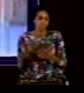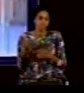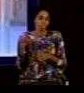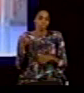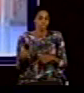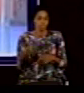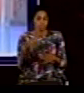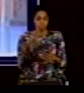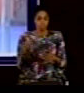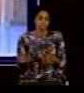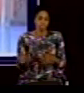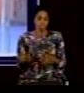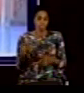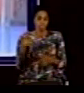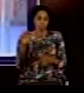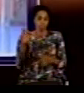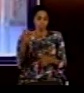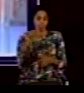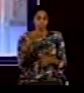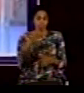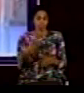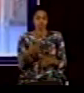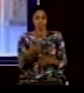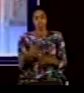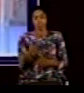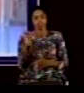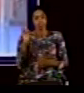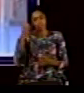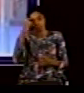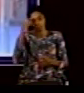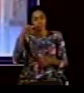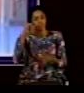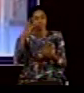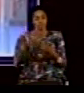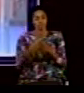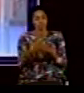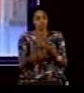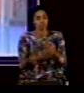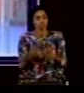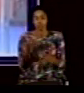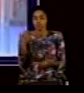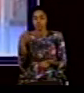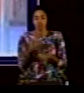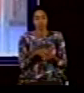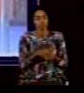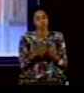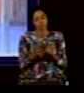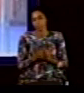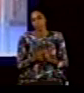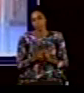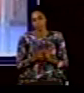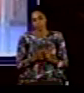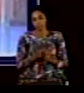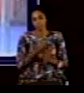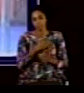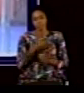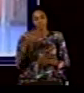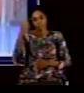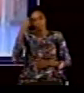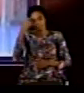this leg, so by then, for me to walk is a problem to me. So the